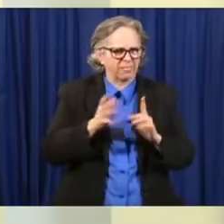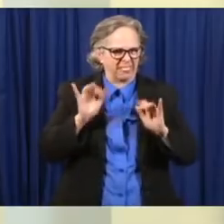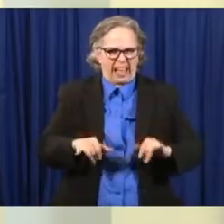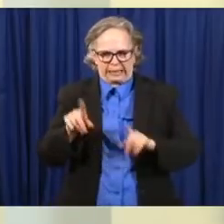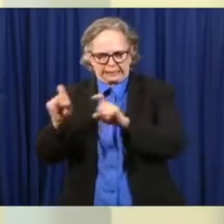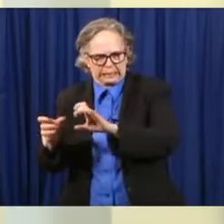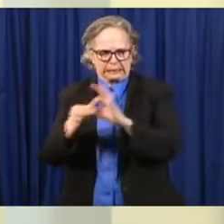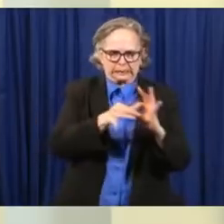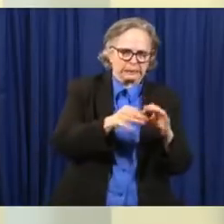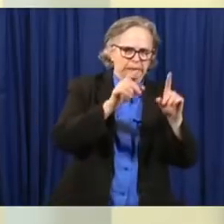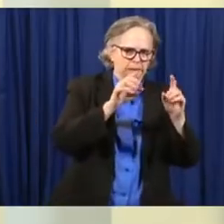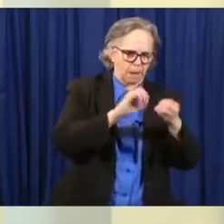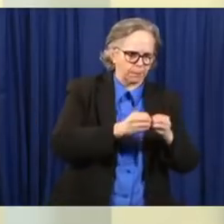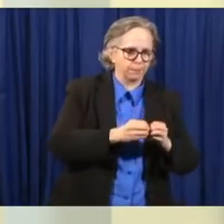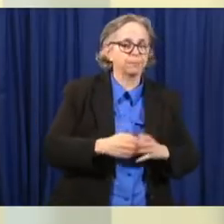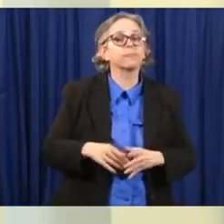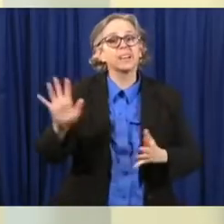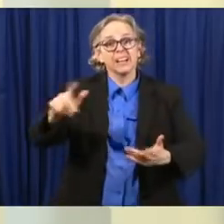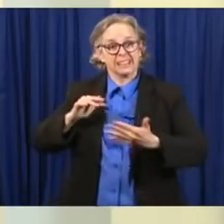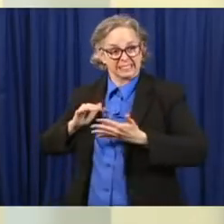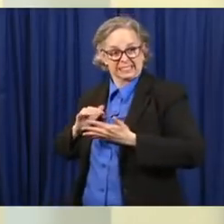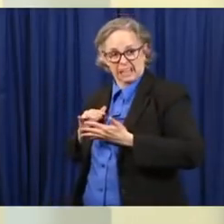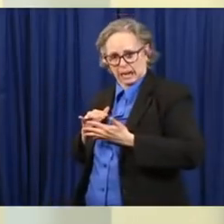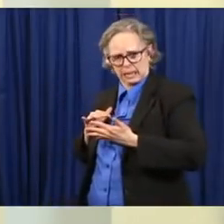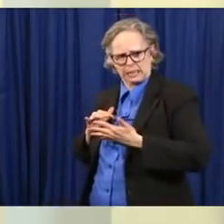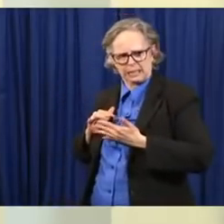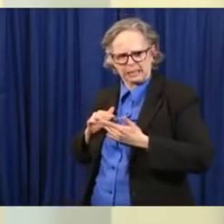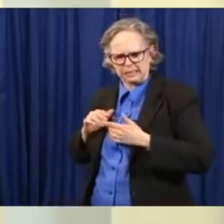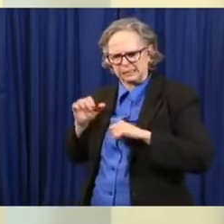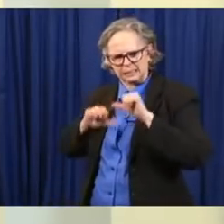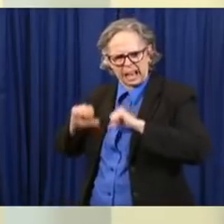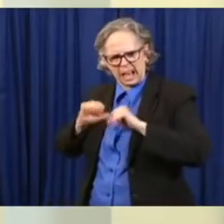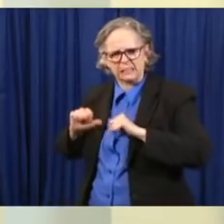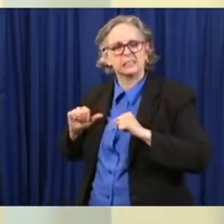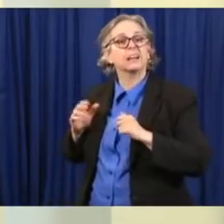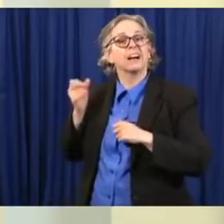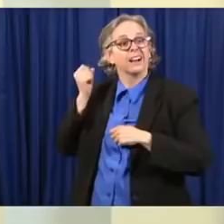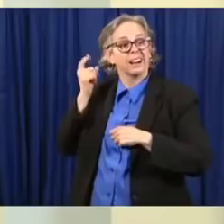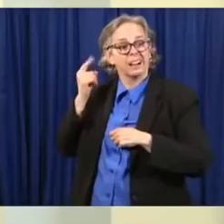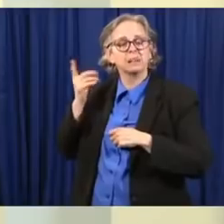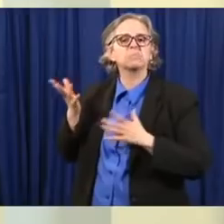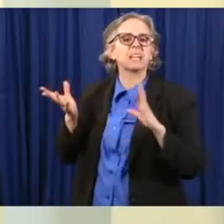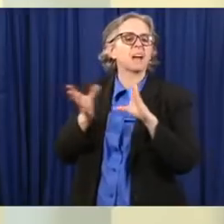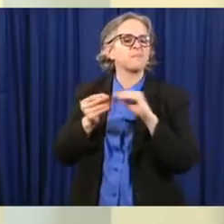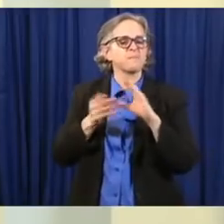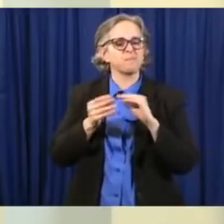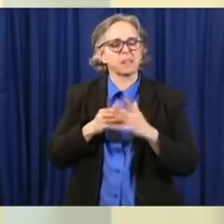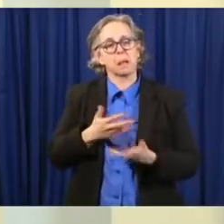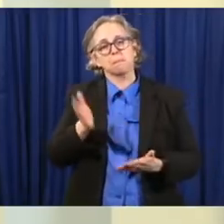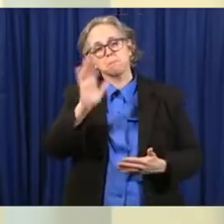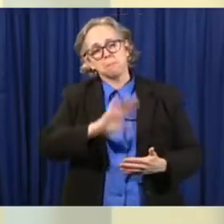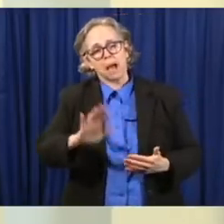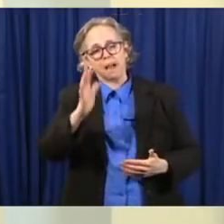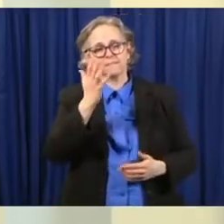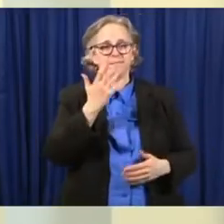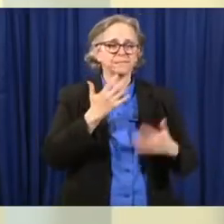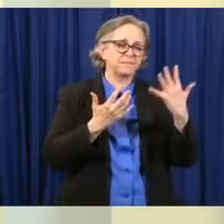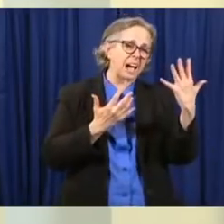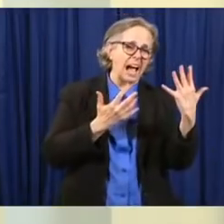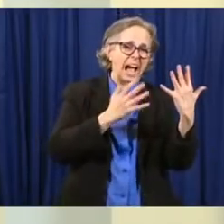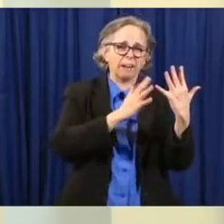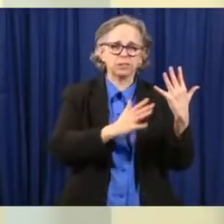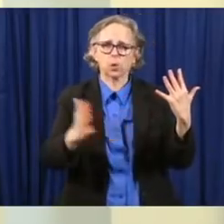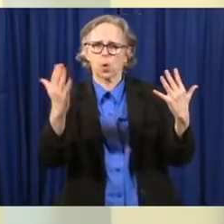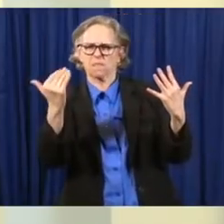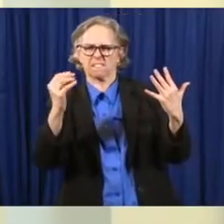best guesstimates from far greater minds than mine have been saying anything from 5 to 15%, but no